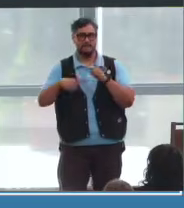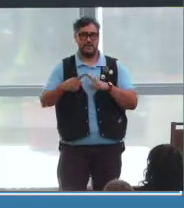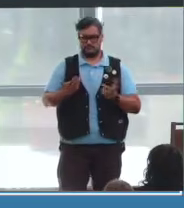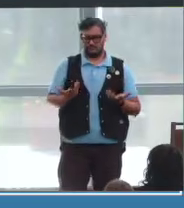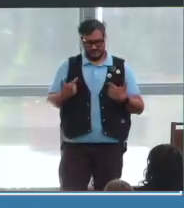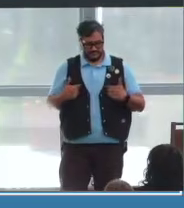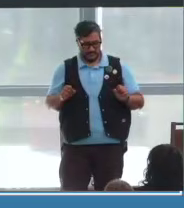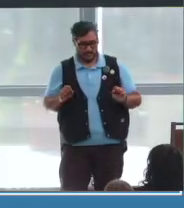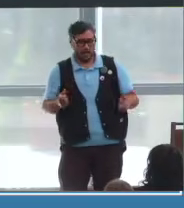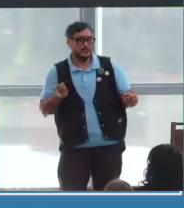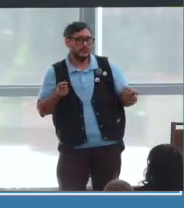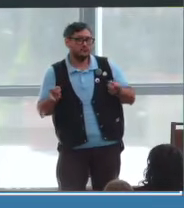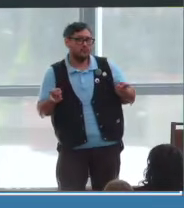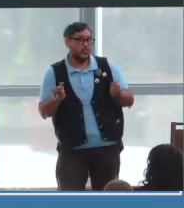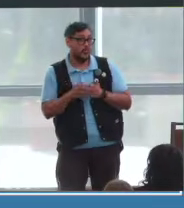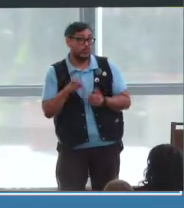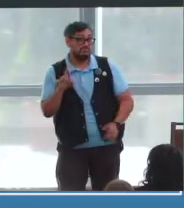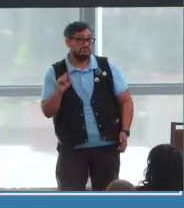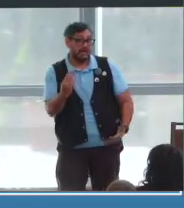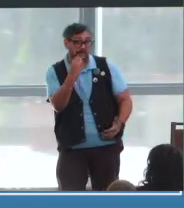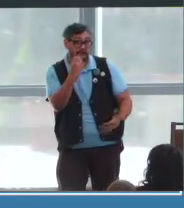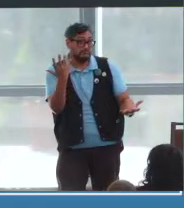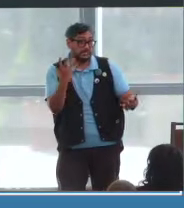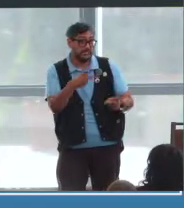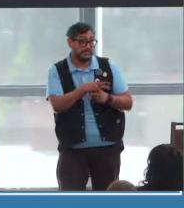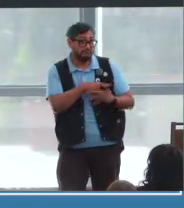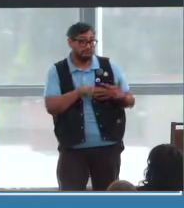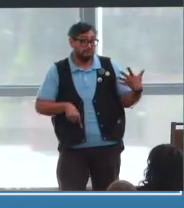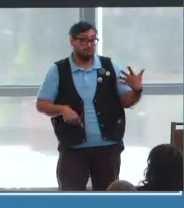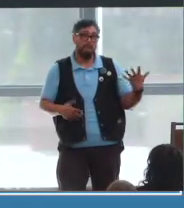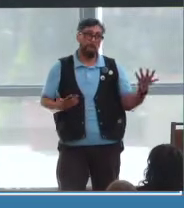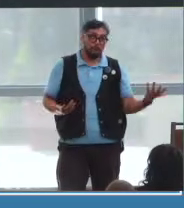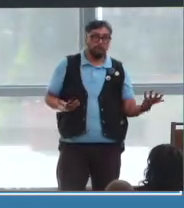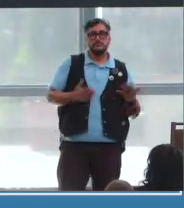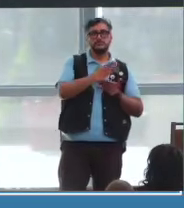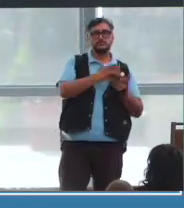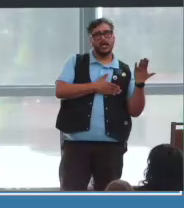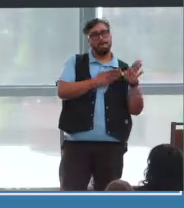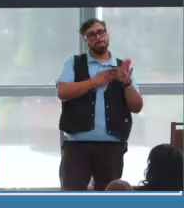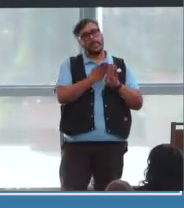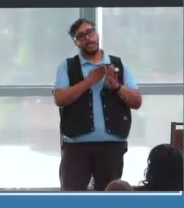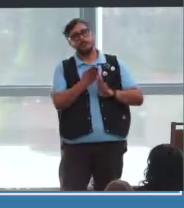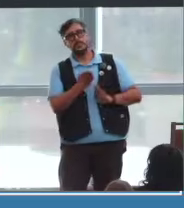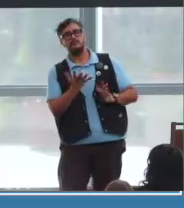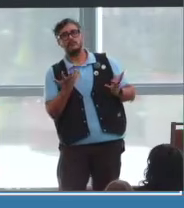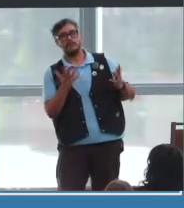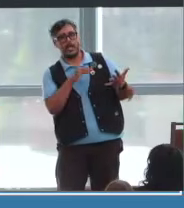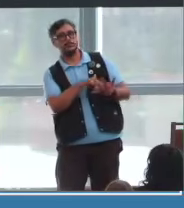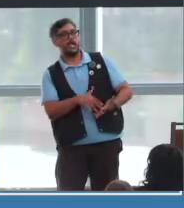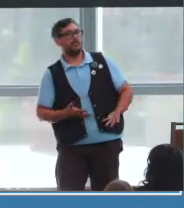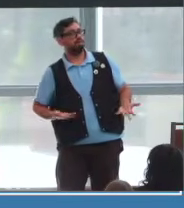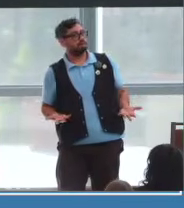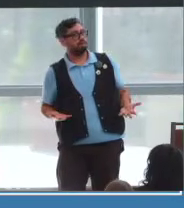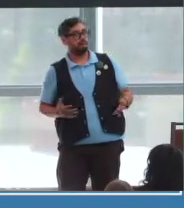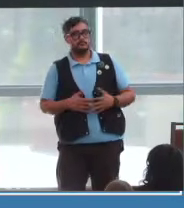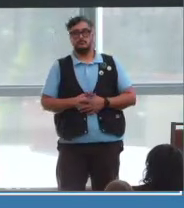we control lupus with diet? And there are several areas that it is being looked at.